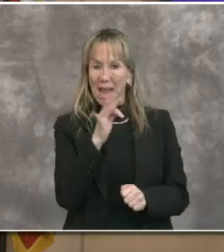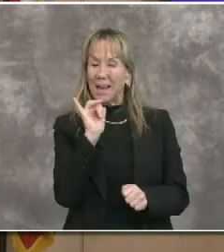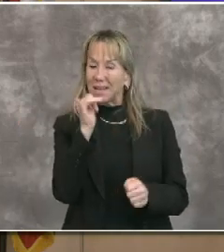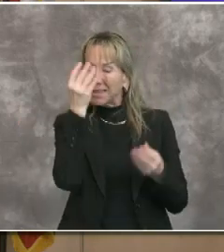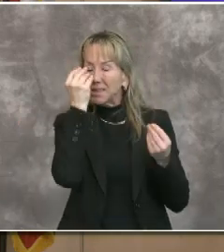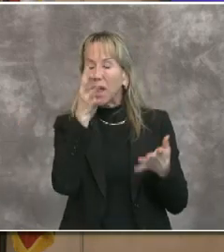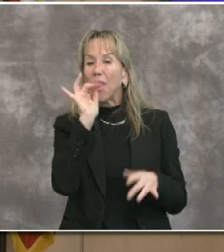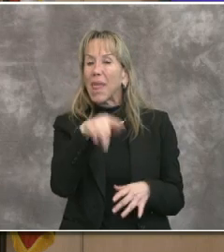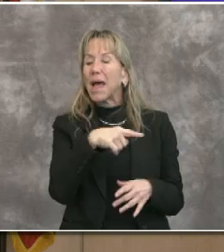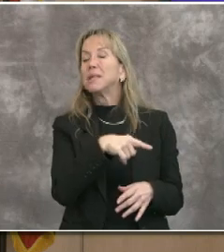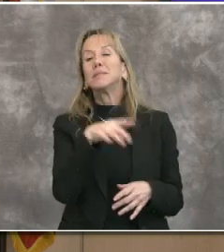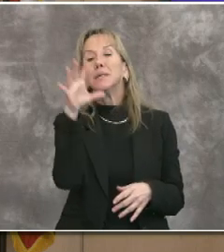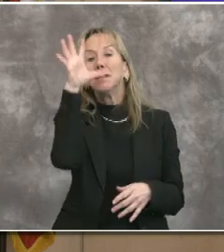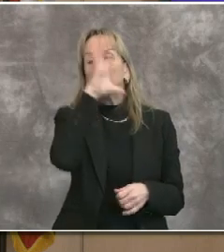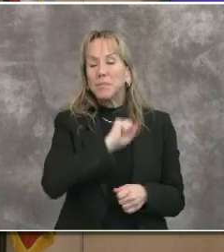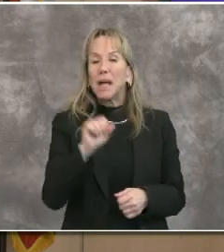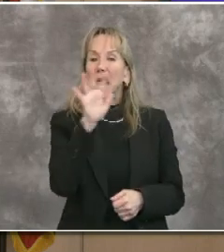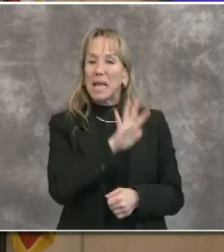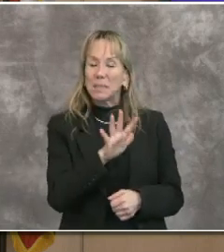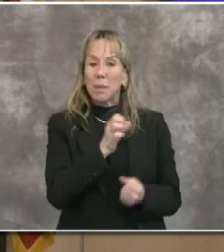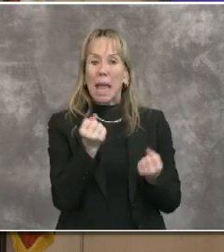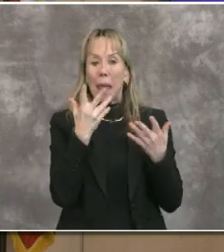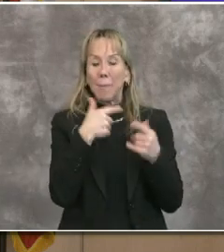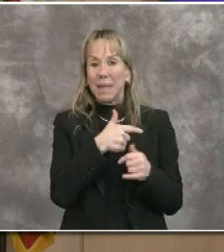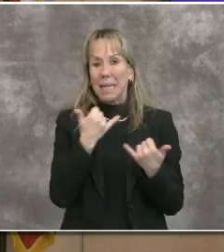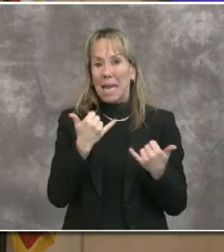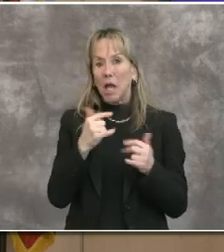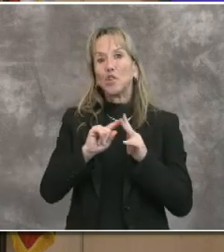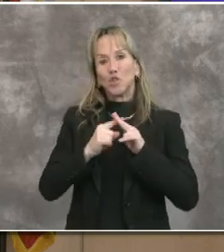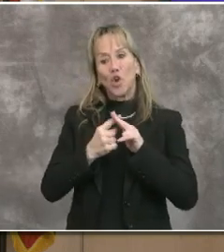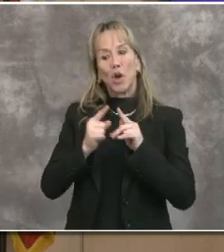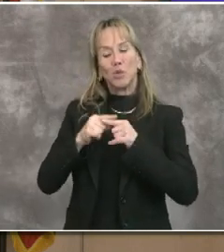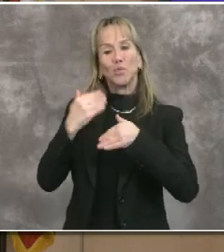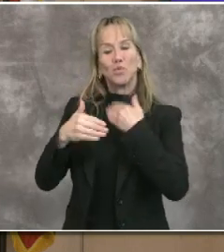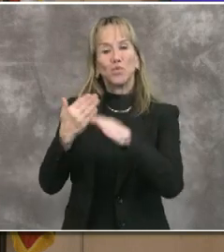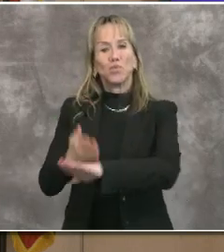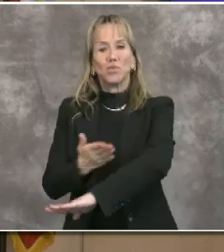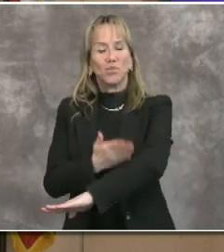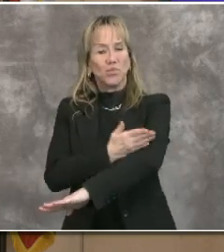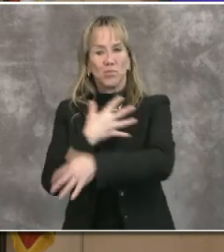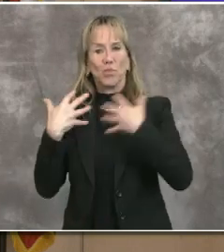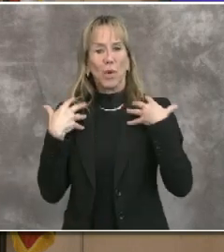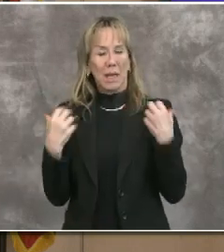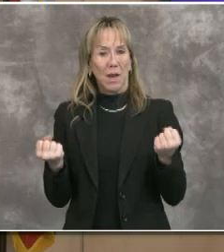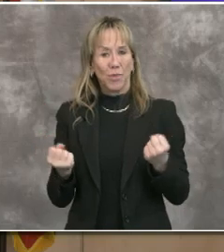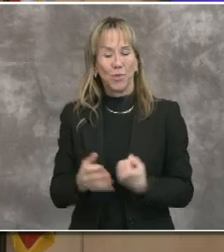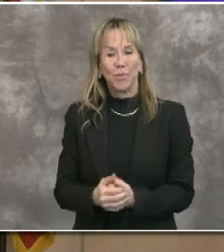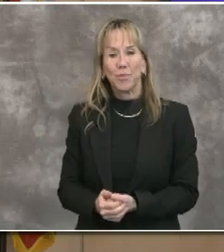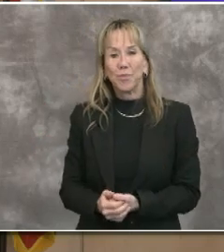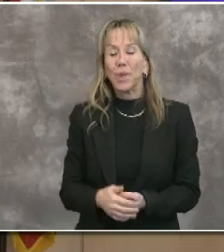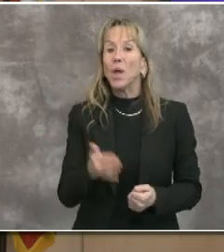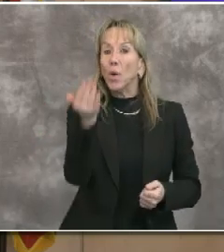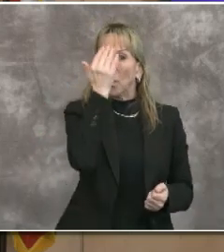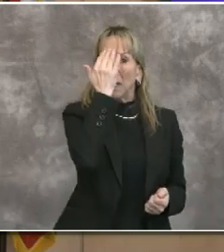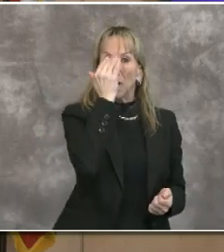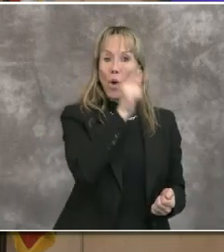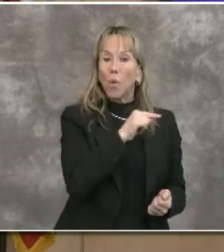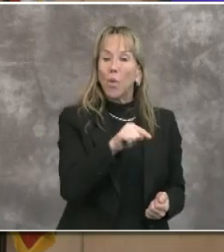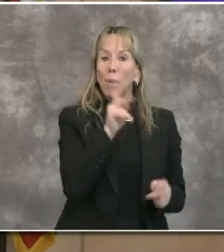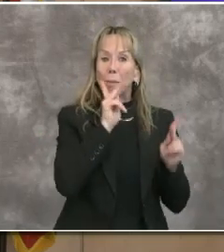of the number of patients who are recovered, and we certainly know the numbers of individuals who are